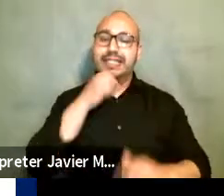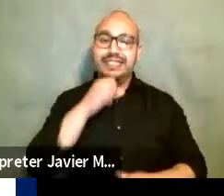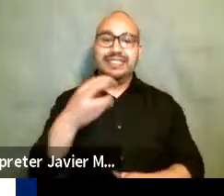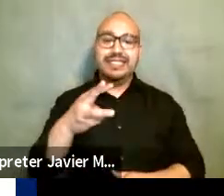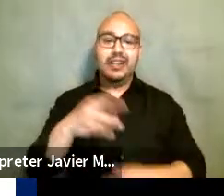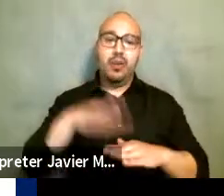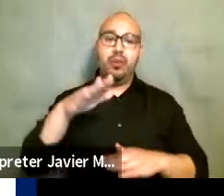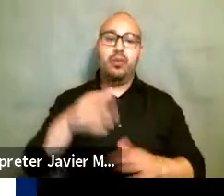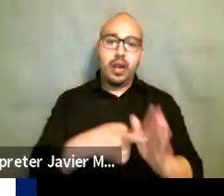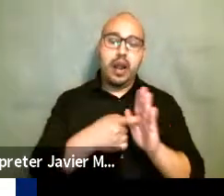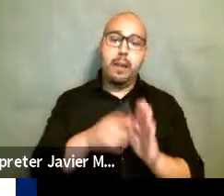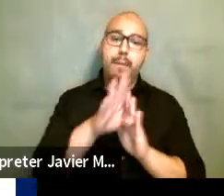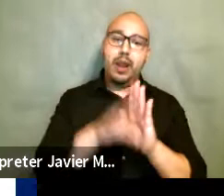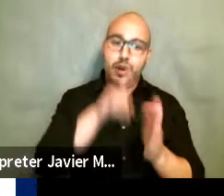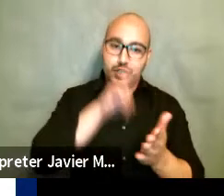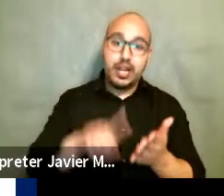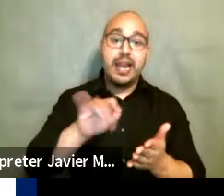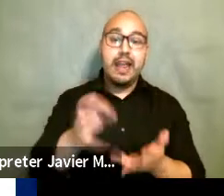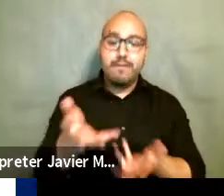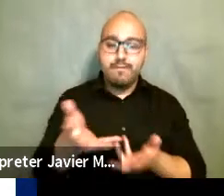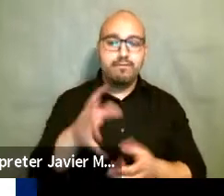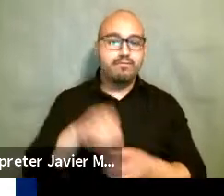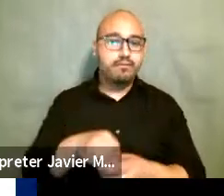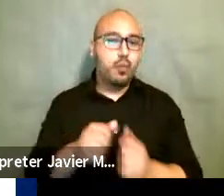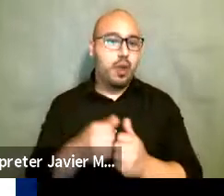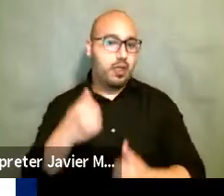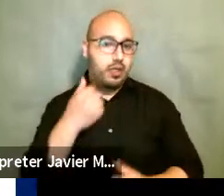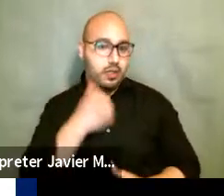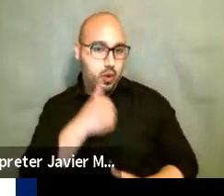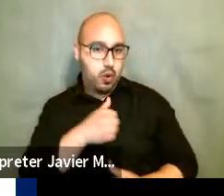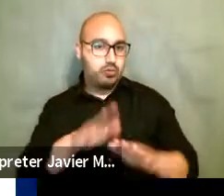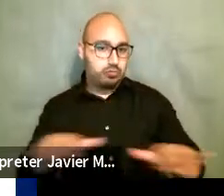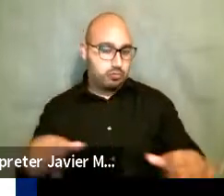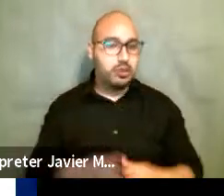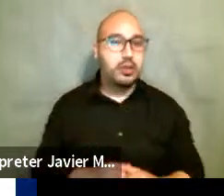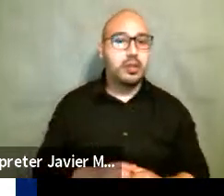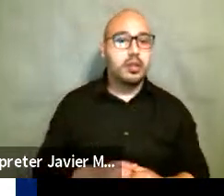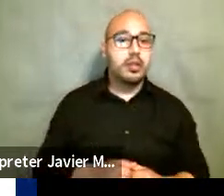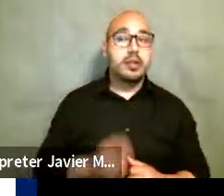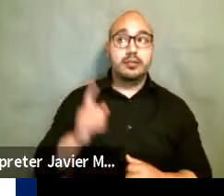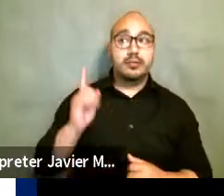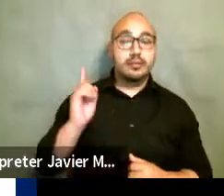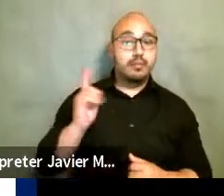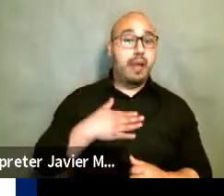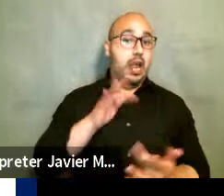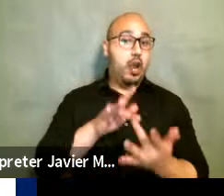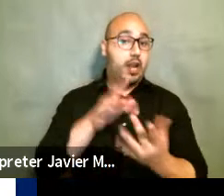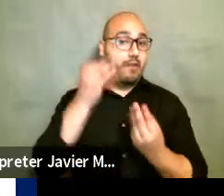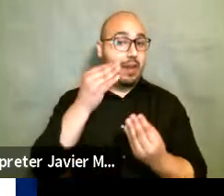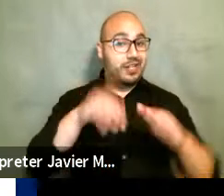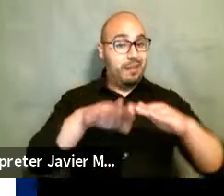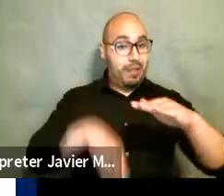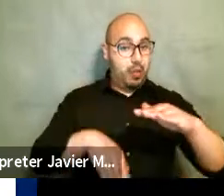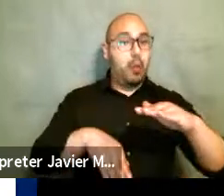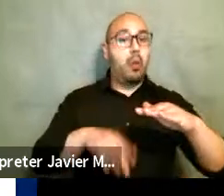girls. The flyer above is our most current volunteer opportunity available. My contact information is down below. If